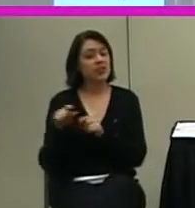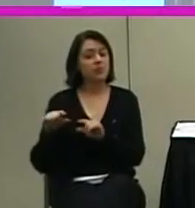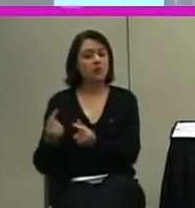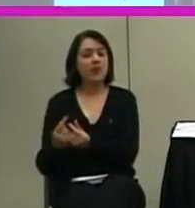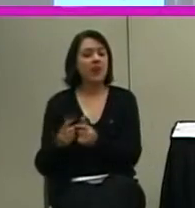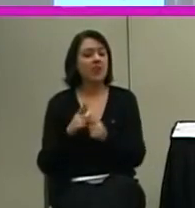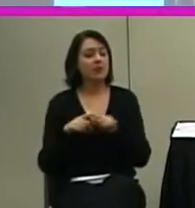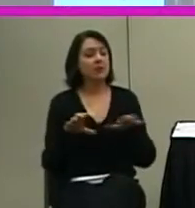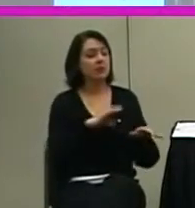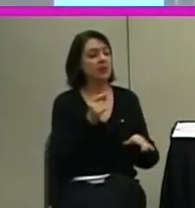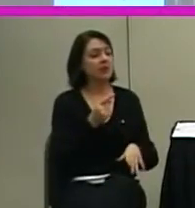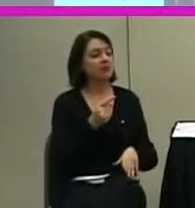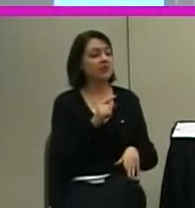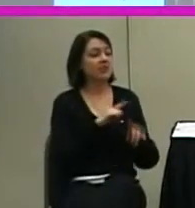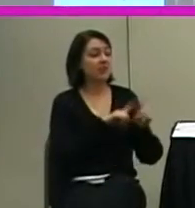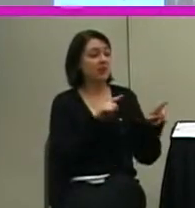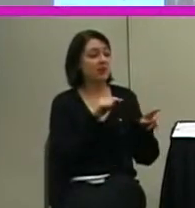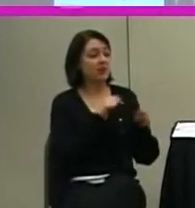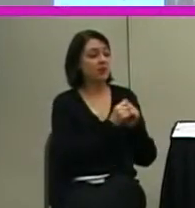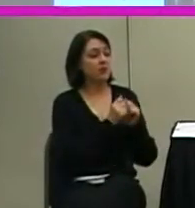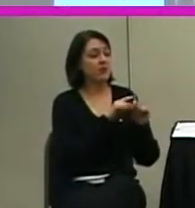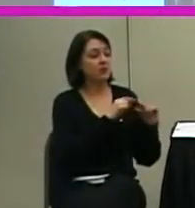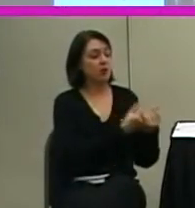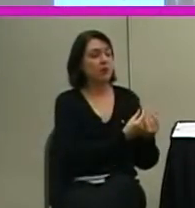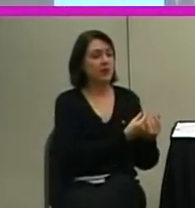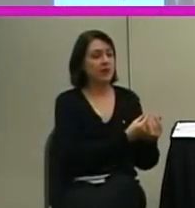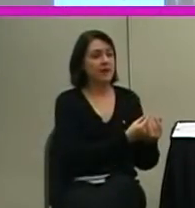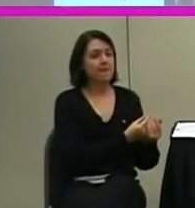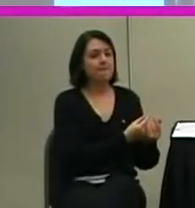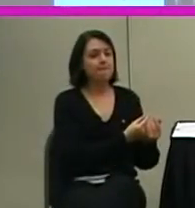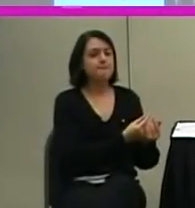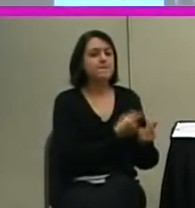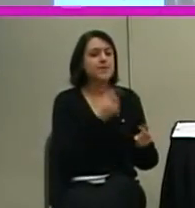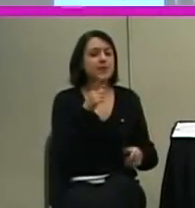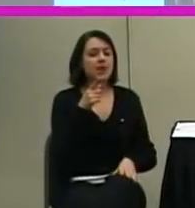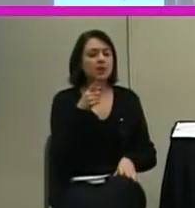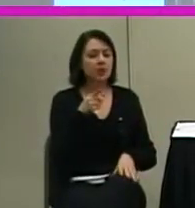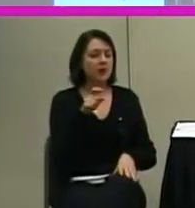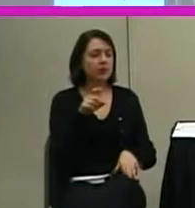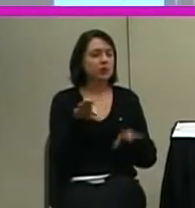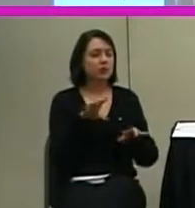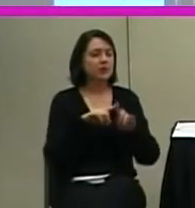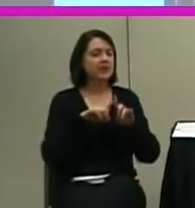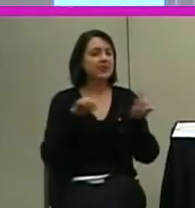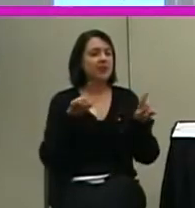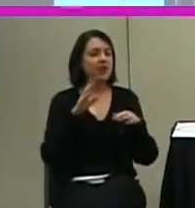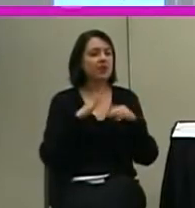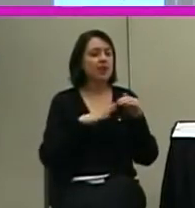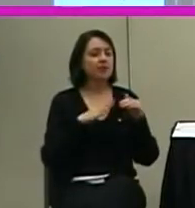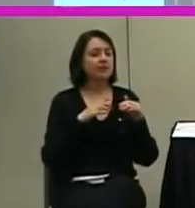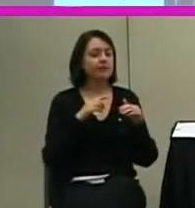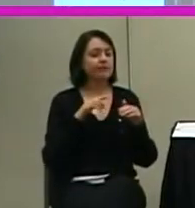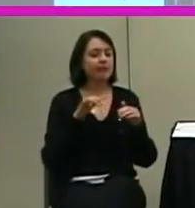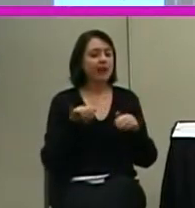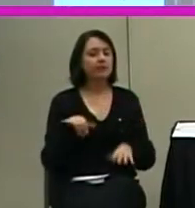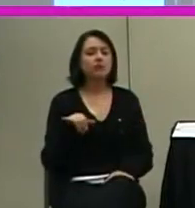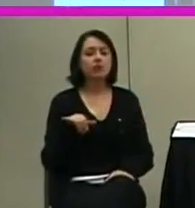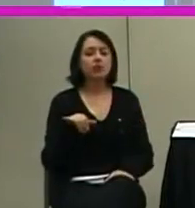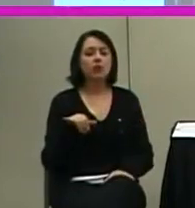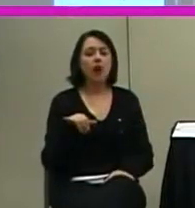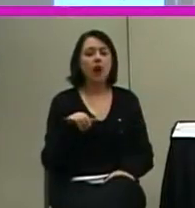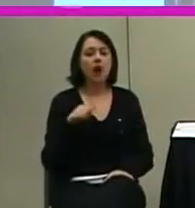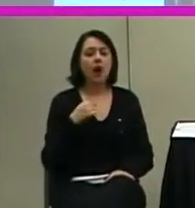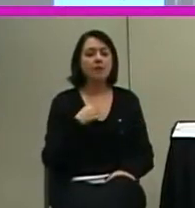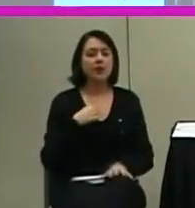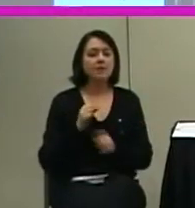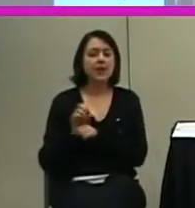then I'm going to go do something to these guys, and I want you guys to get together. You guys have to do something different than they did. So I'm going to come over here and I'm going to do something